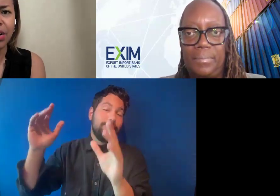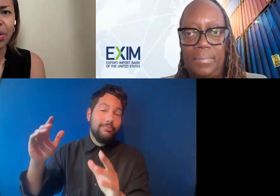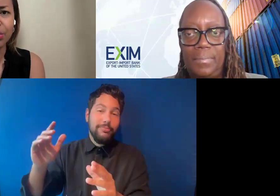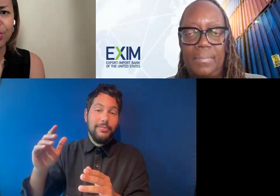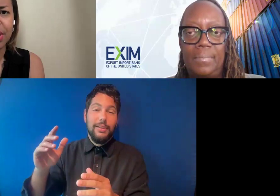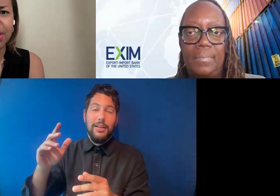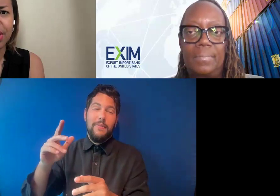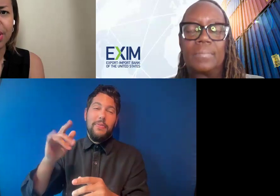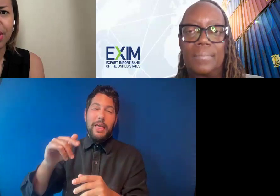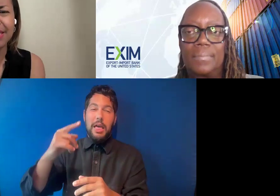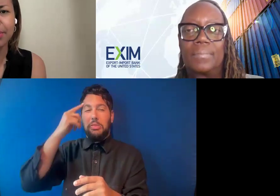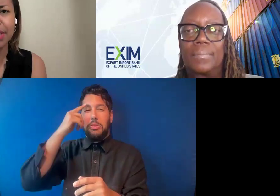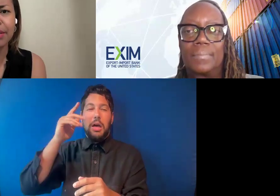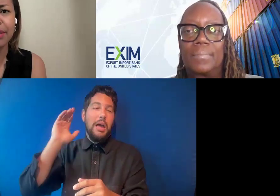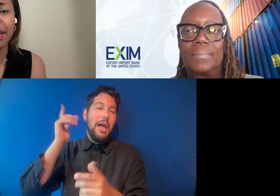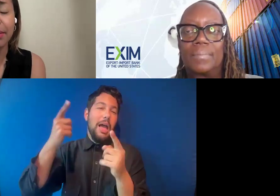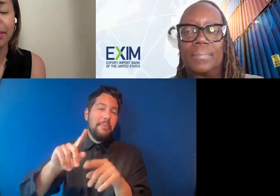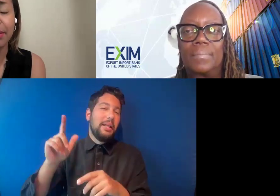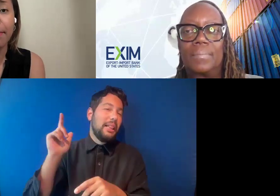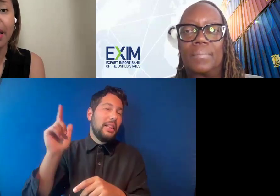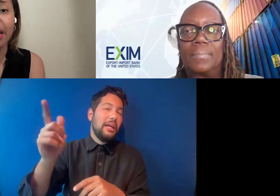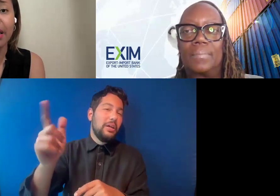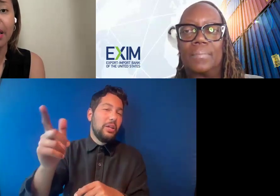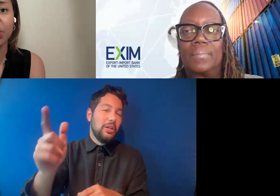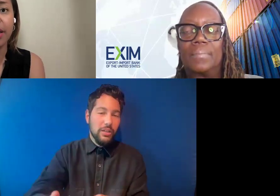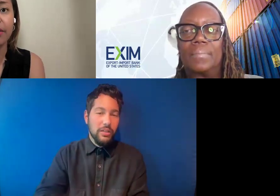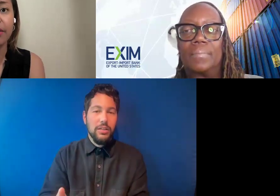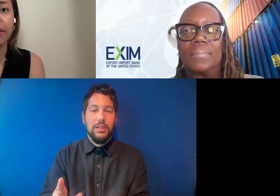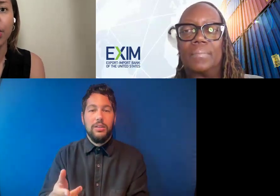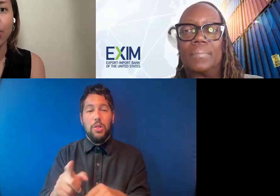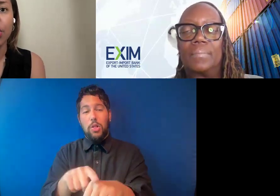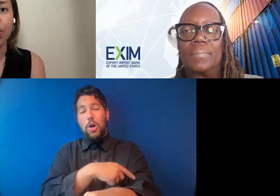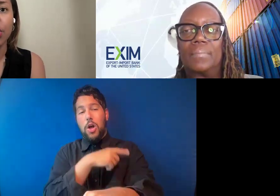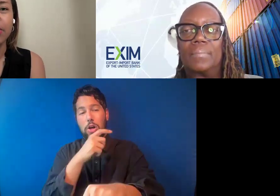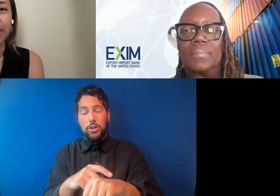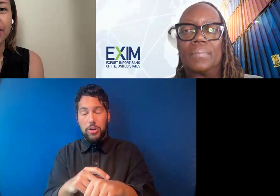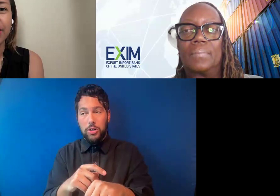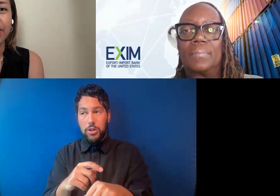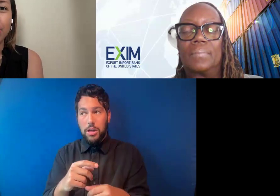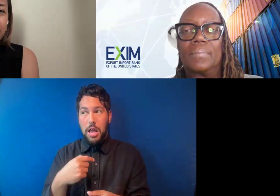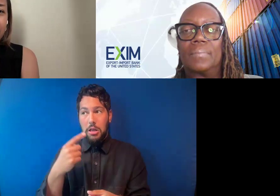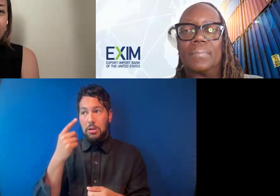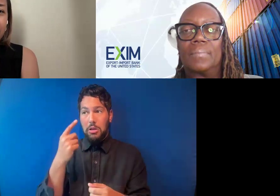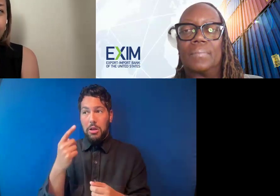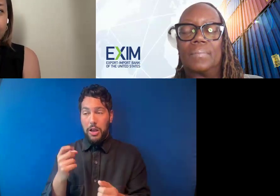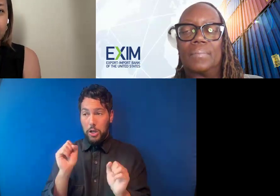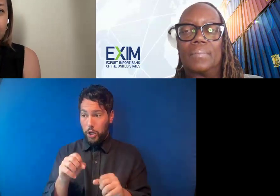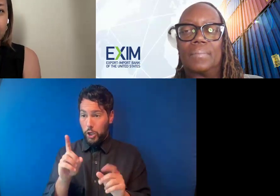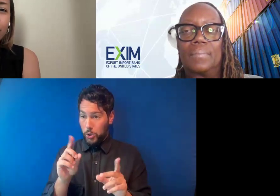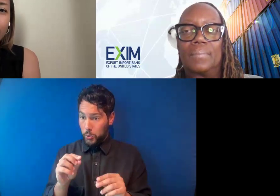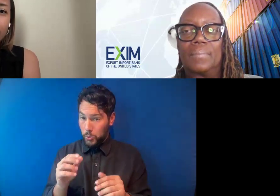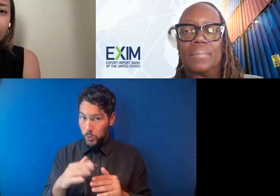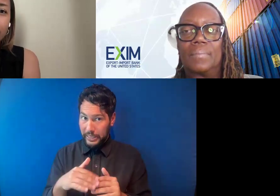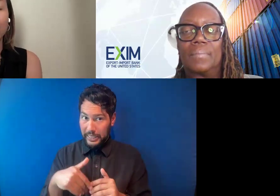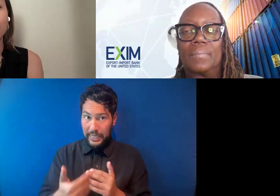long forecasted goals. It's not something that, in my opinion, was ever something that I could do within the next 5